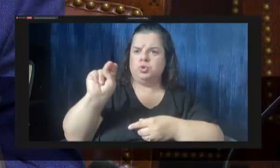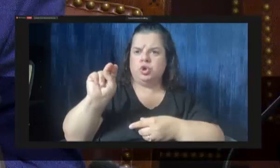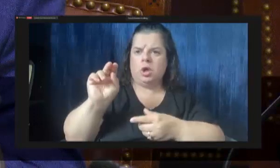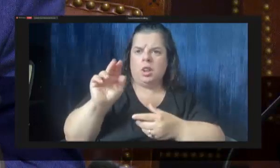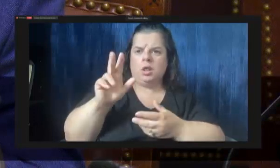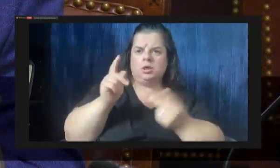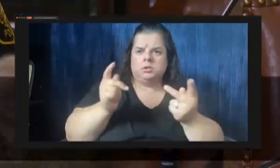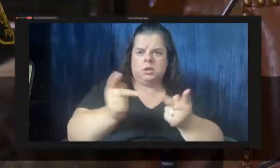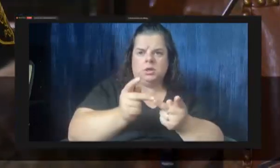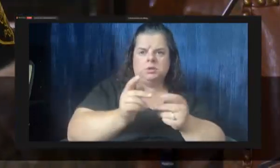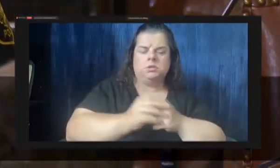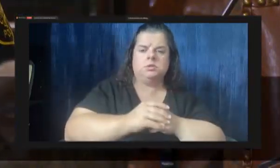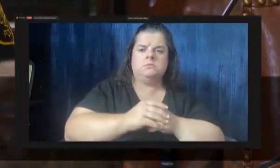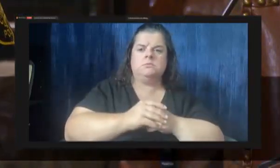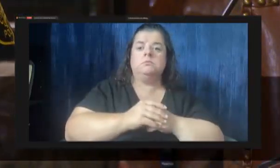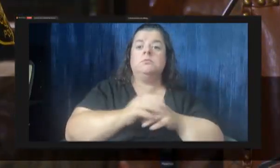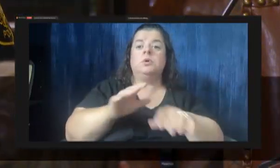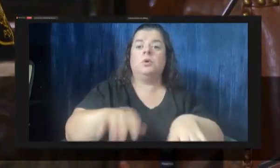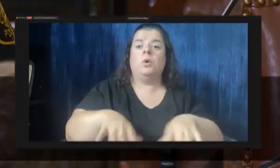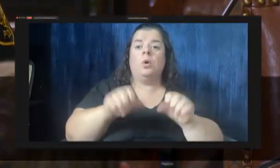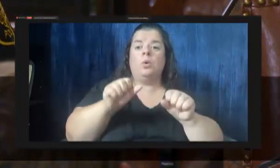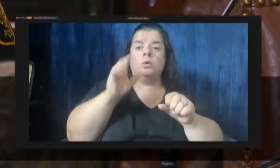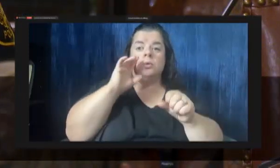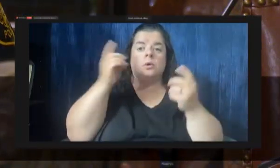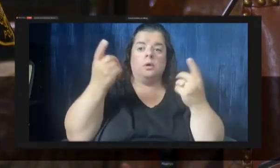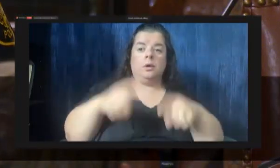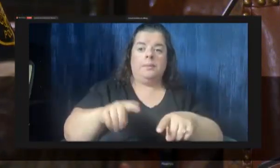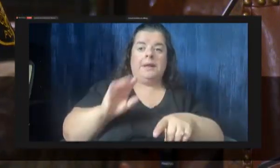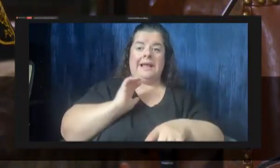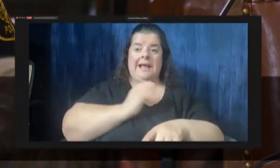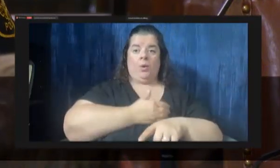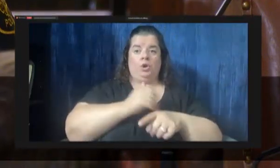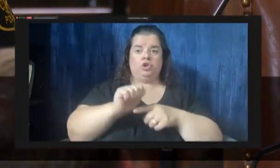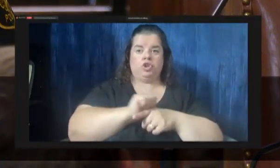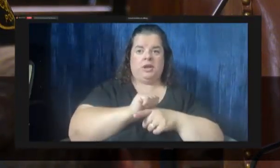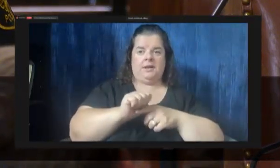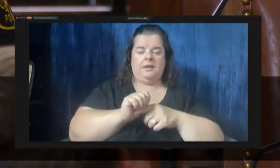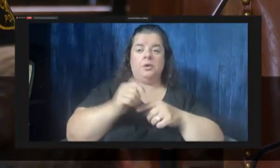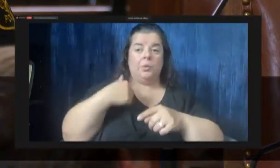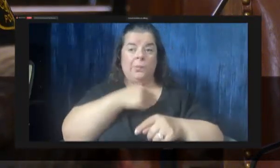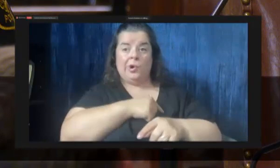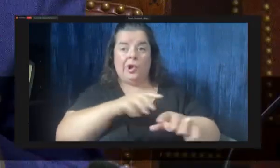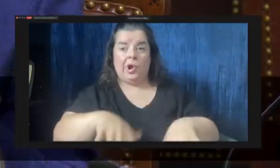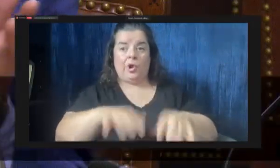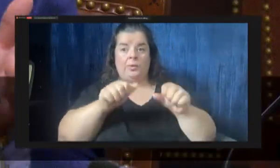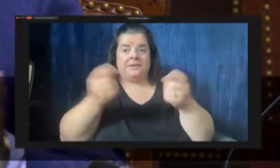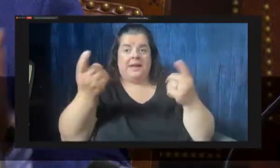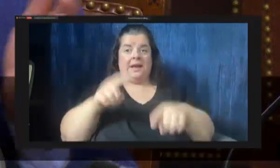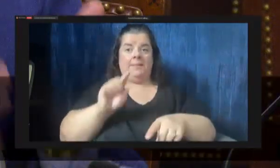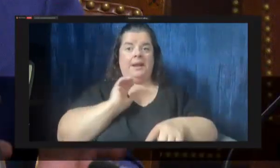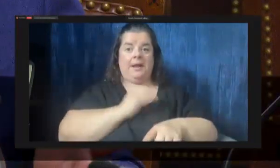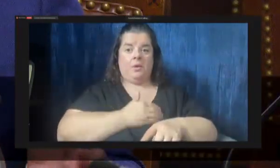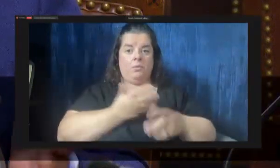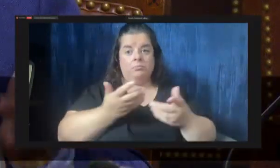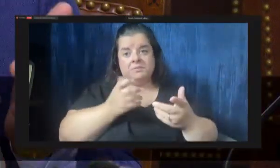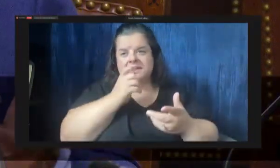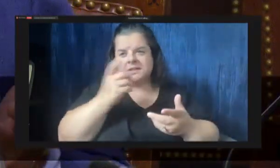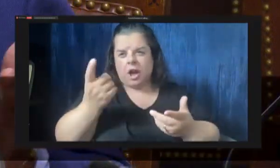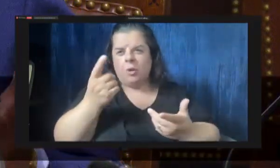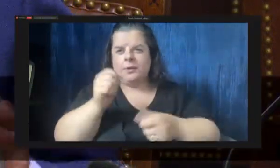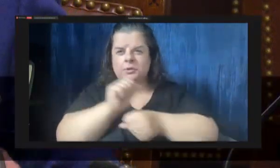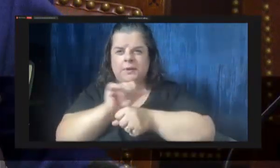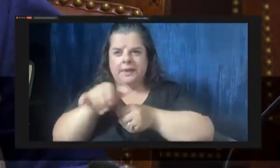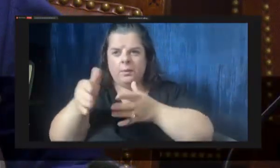training? Hosting it happened at our training. So if we're hosting, it happens at ours, but it doesn't always work that way. Sometimes we go